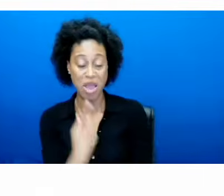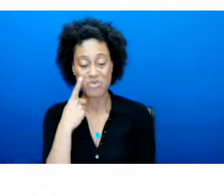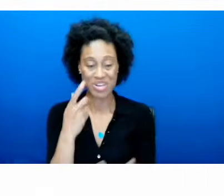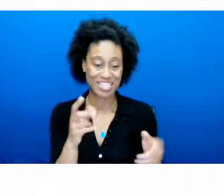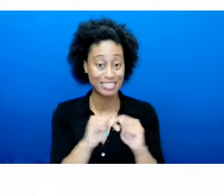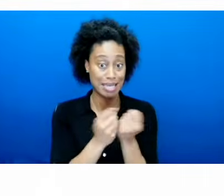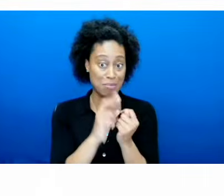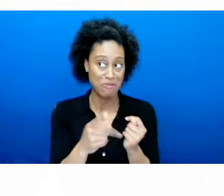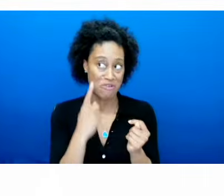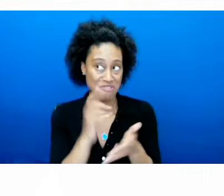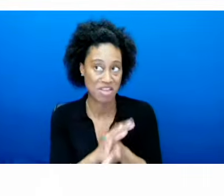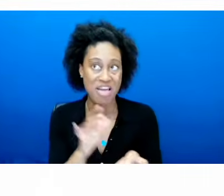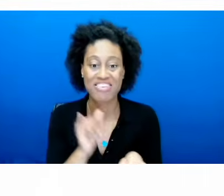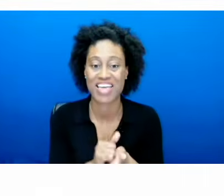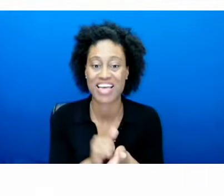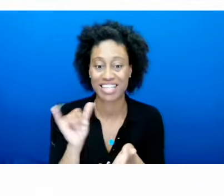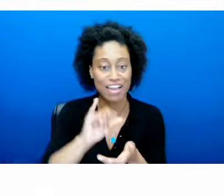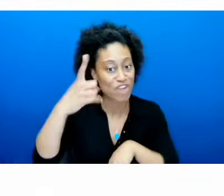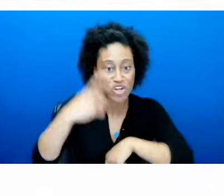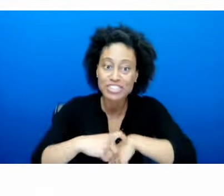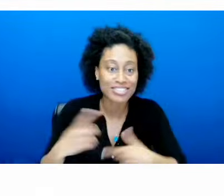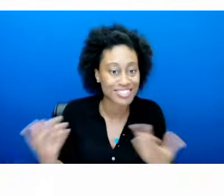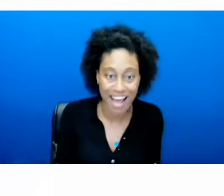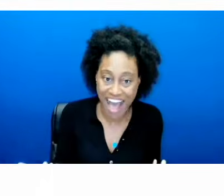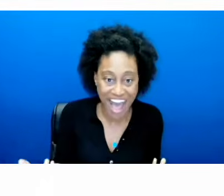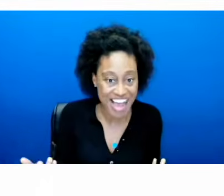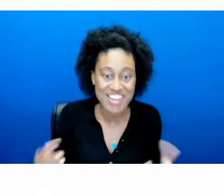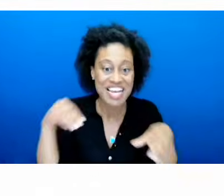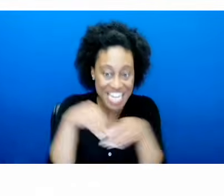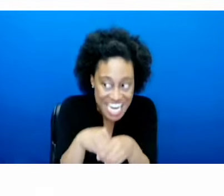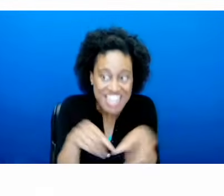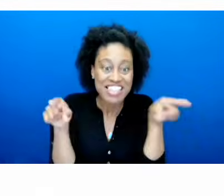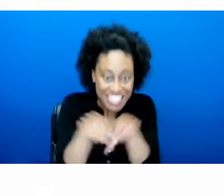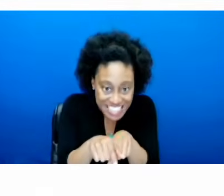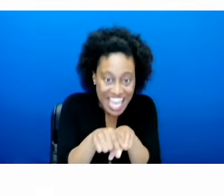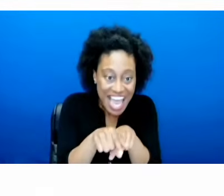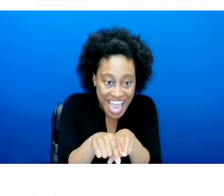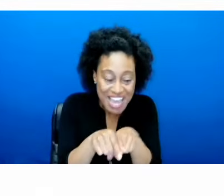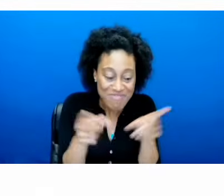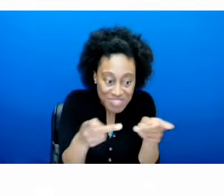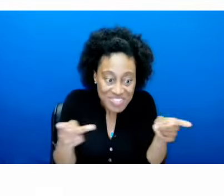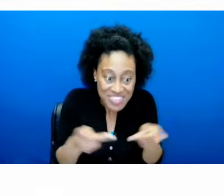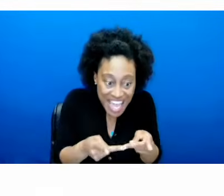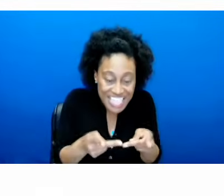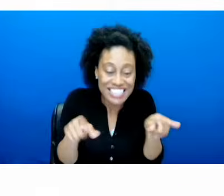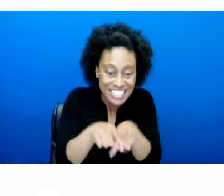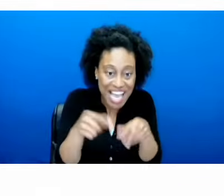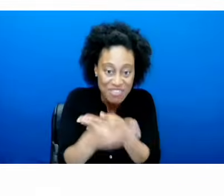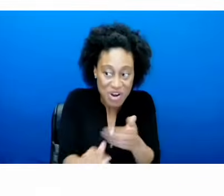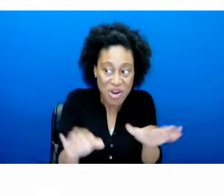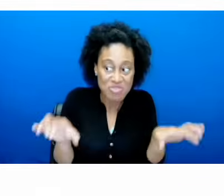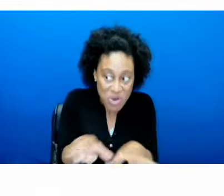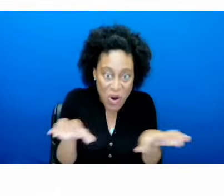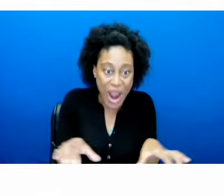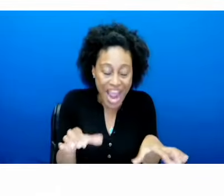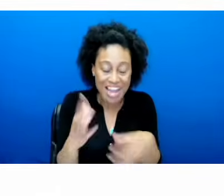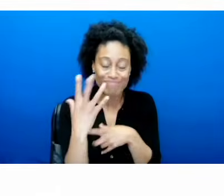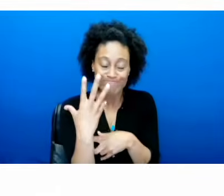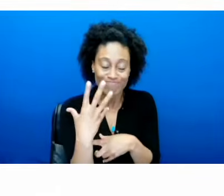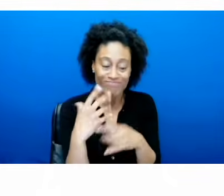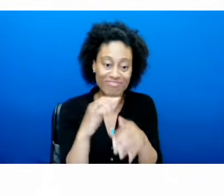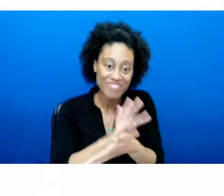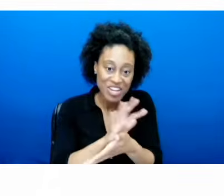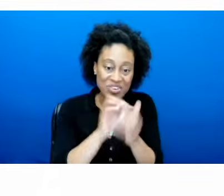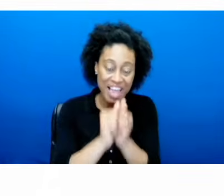is actually going to be like a first. We're going to be like in the same place doing a video. And it's